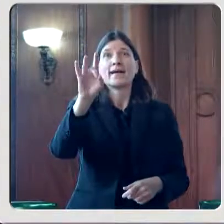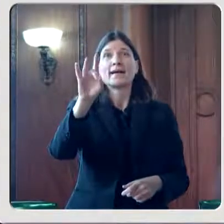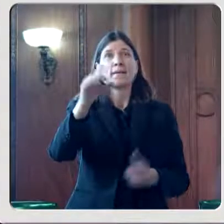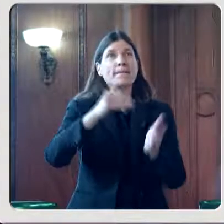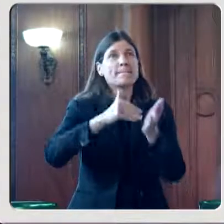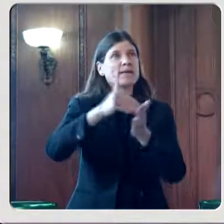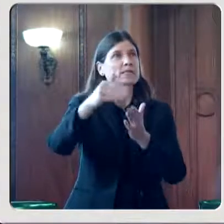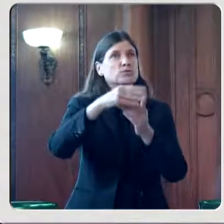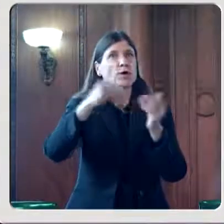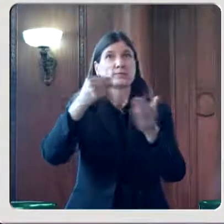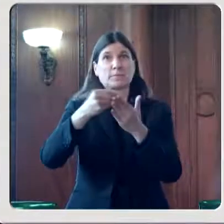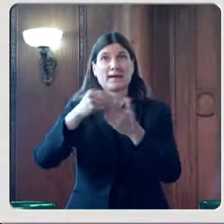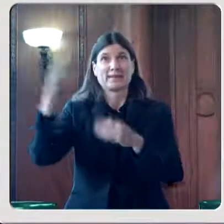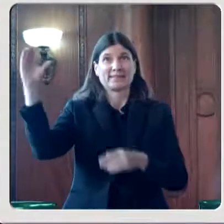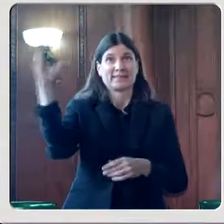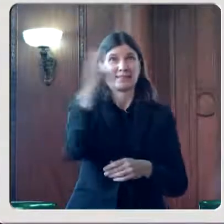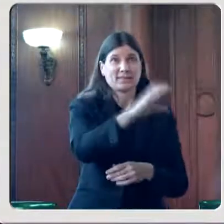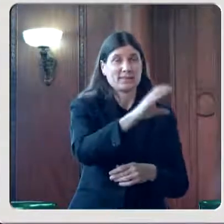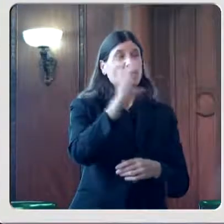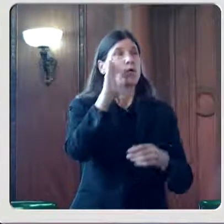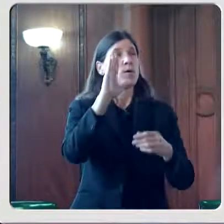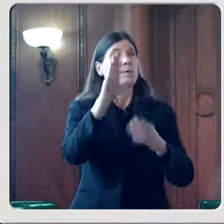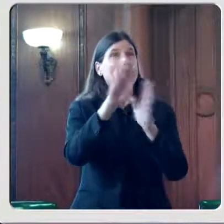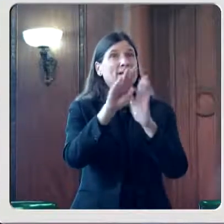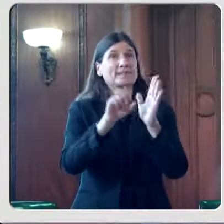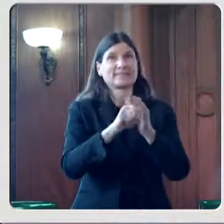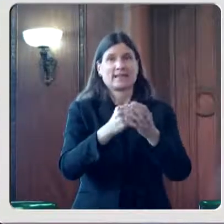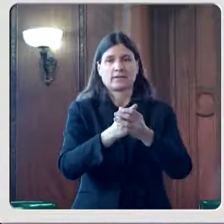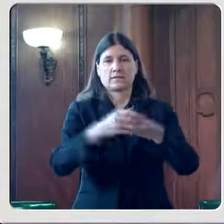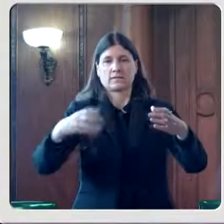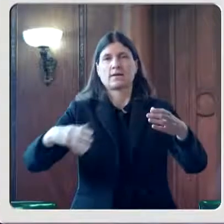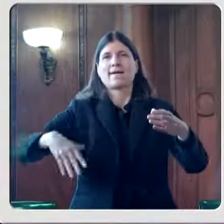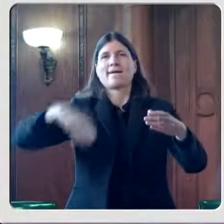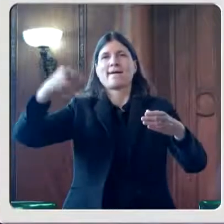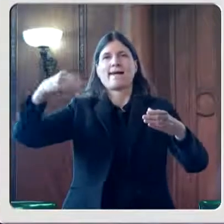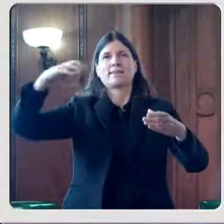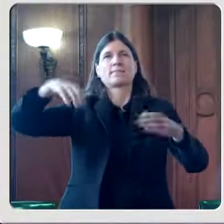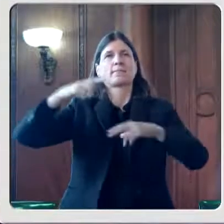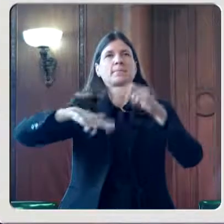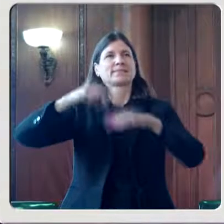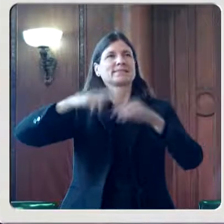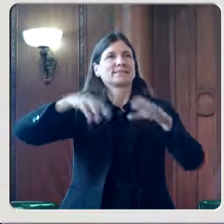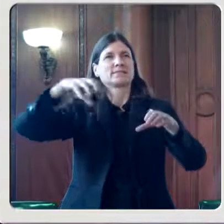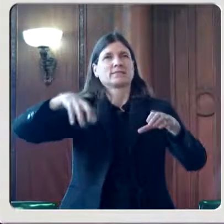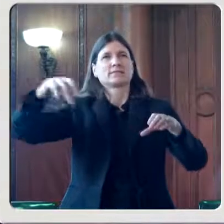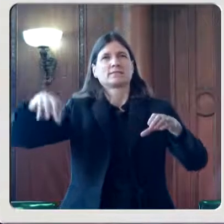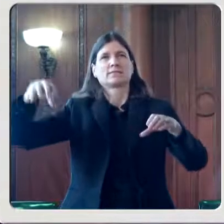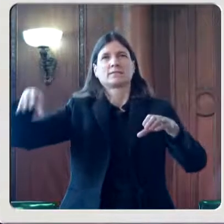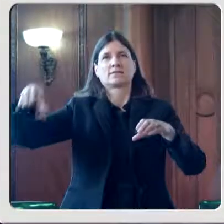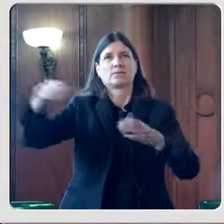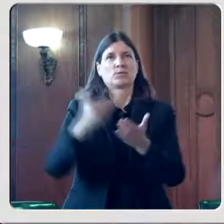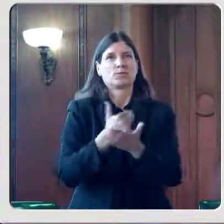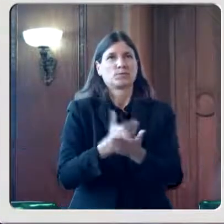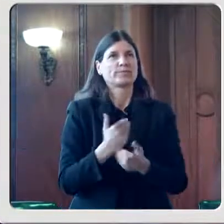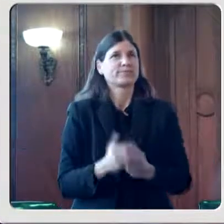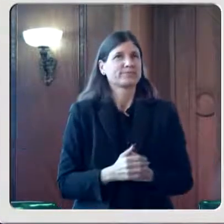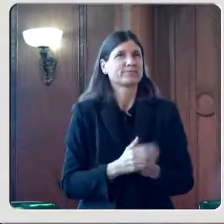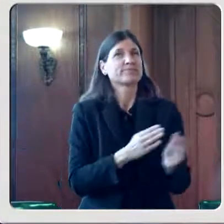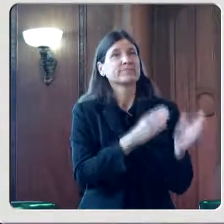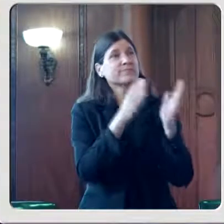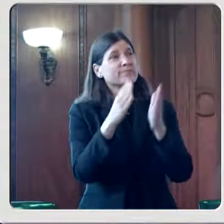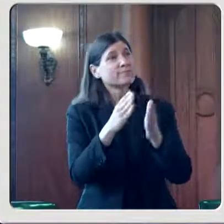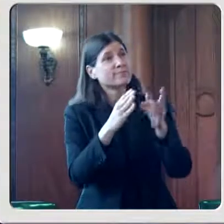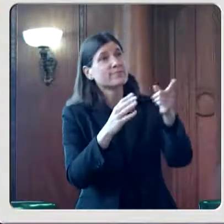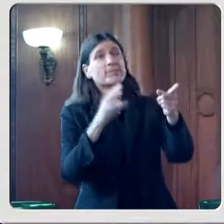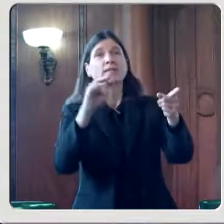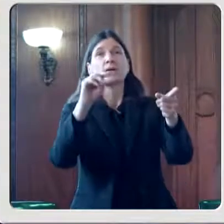that. And Dr. Robert Roos of Mercy Hospital, Trinity Healthcare, we are very, very lucky to have two